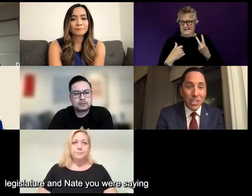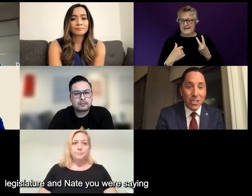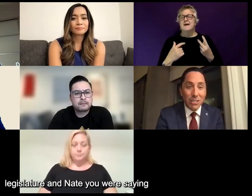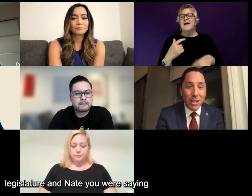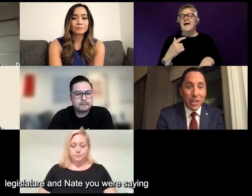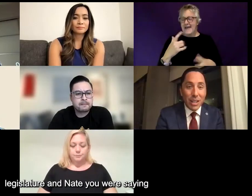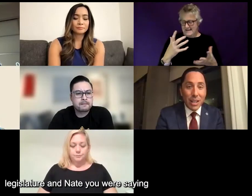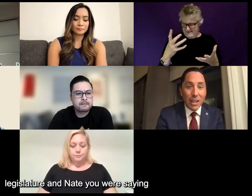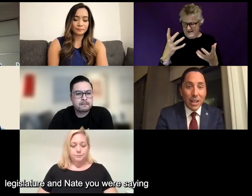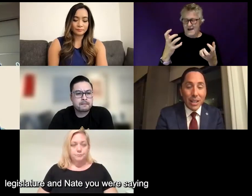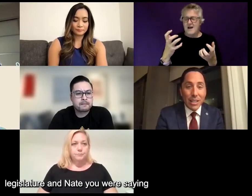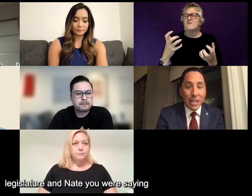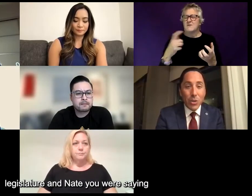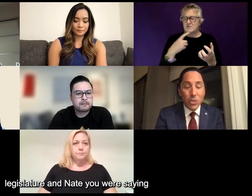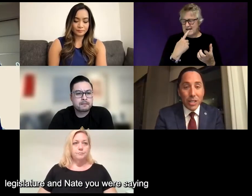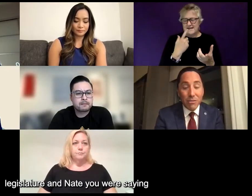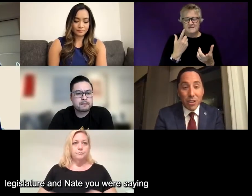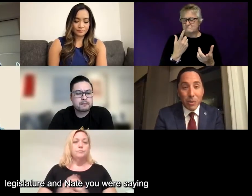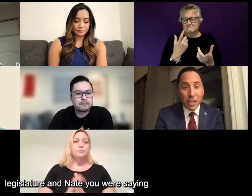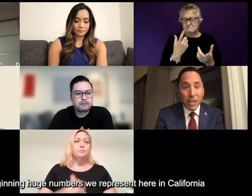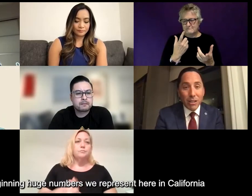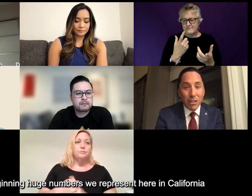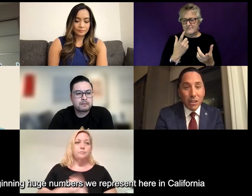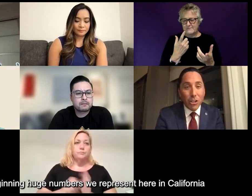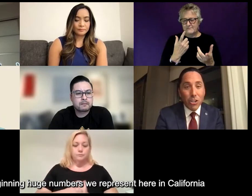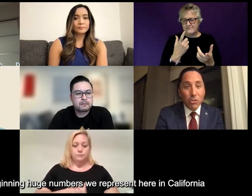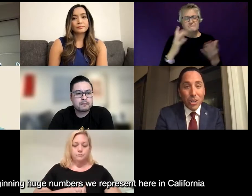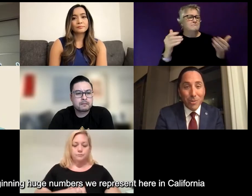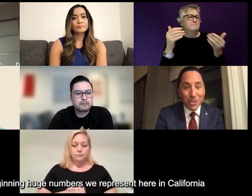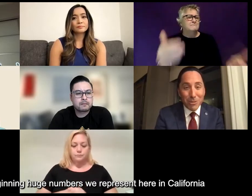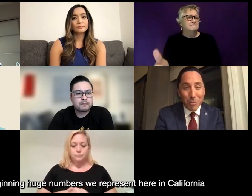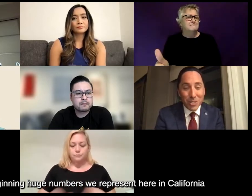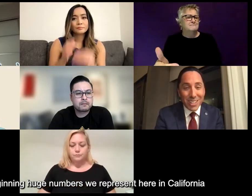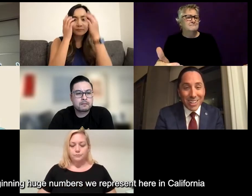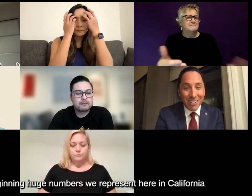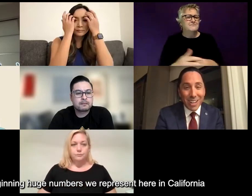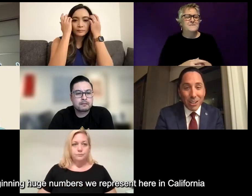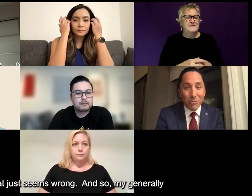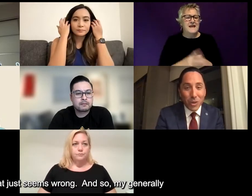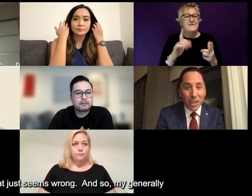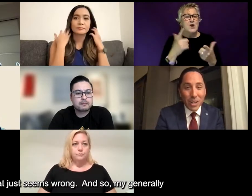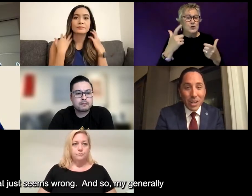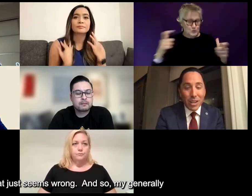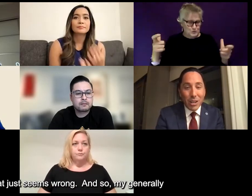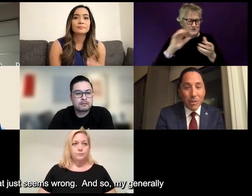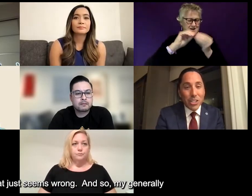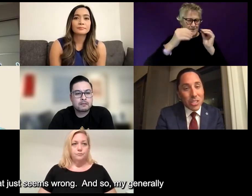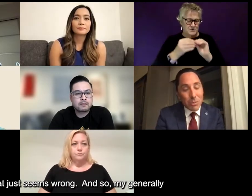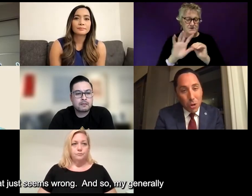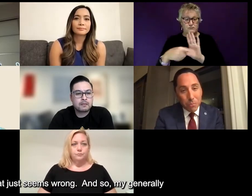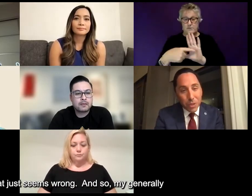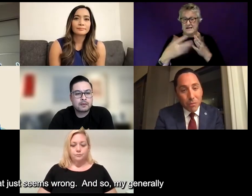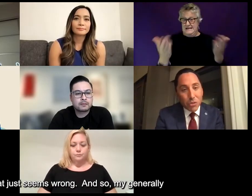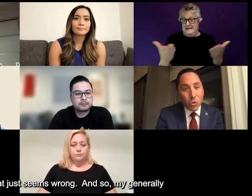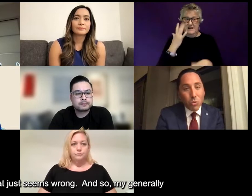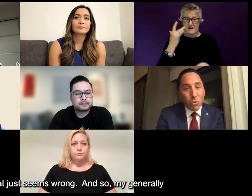in the legislature. And I think, Nate, you were saying at the very beginning, the huge numbers that we represent here in California, and that just seems